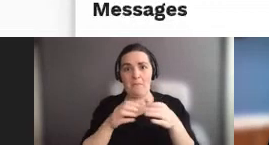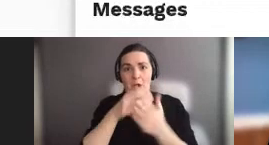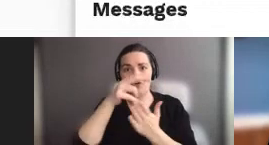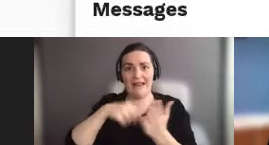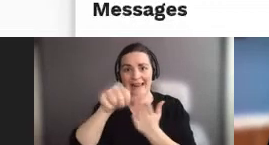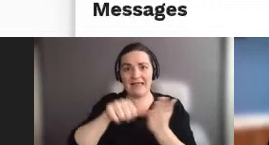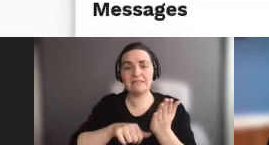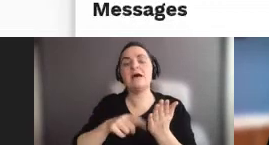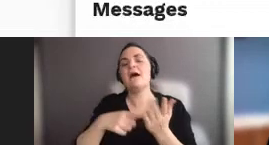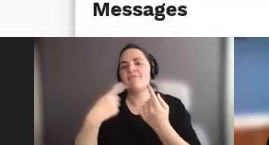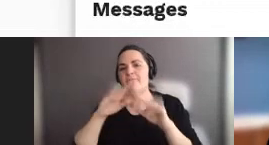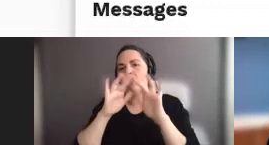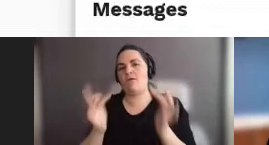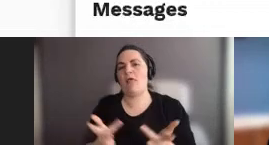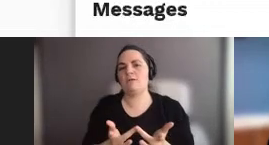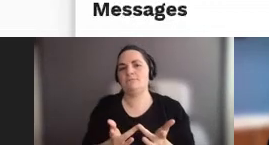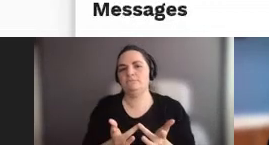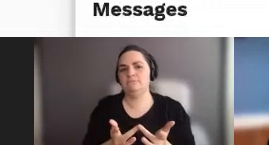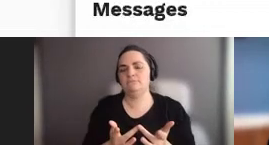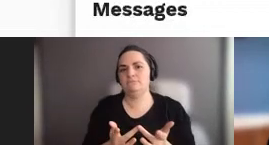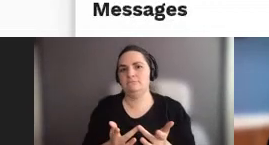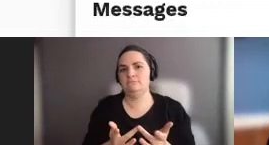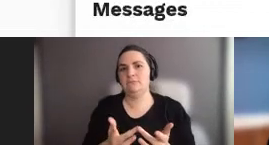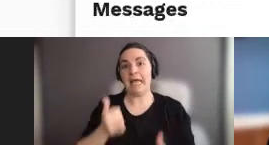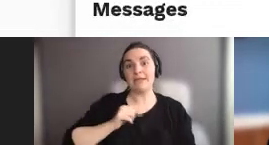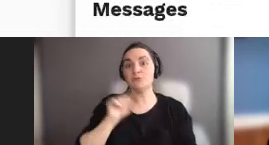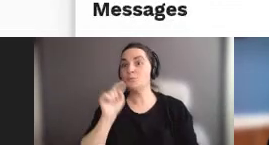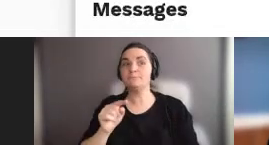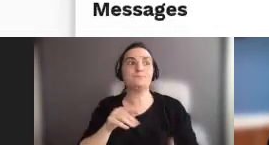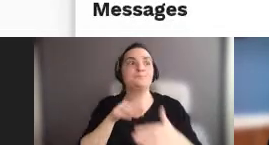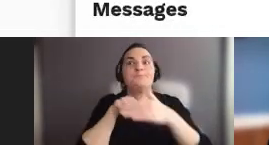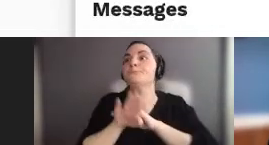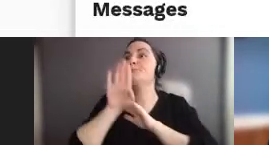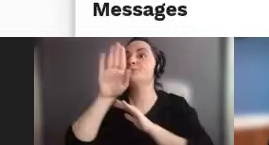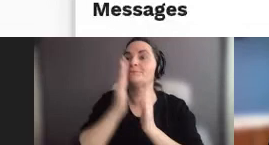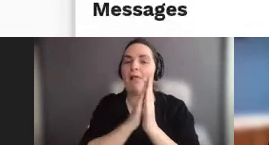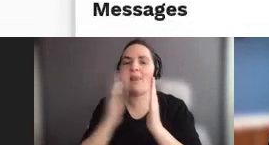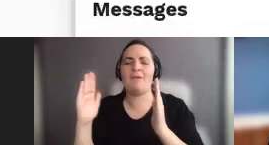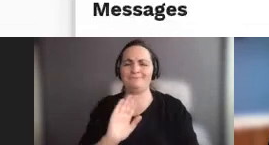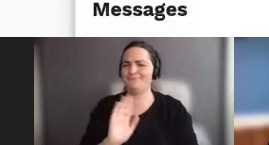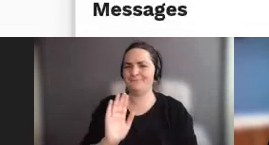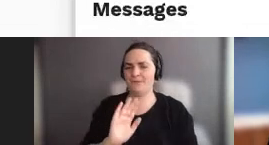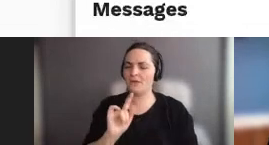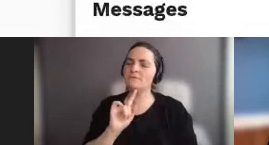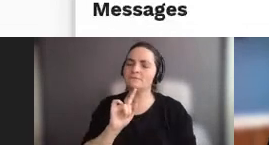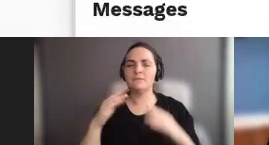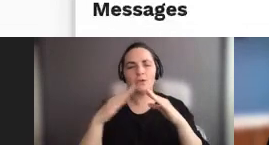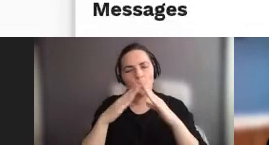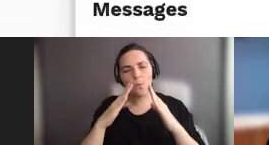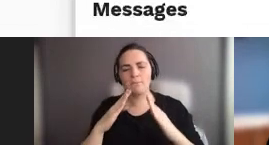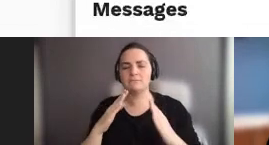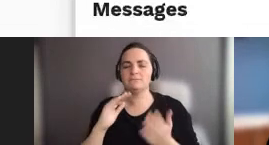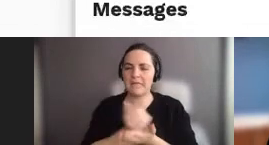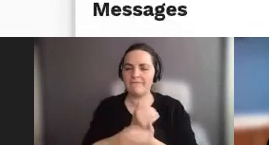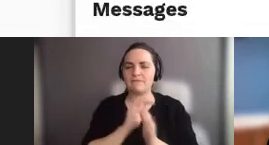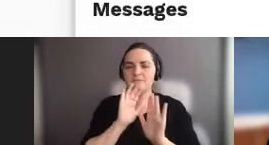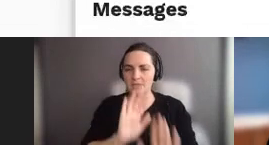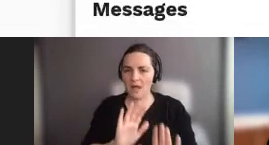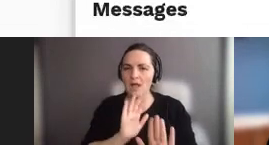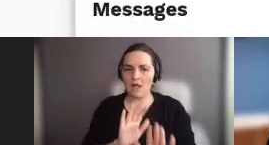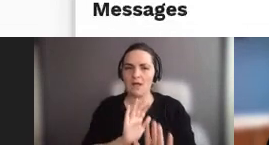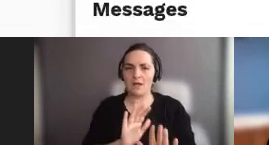is available online. I'm not expecting anybody to leave the safety of your own home.